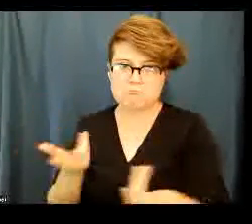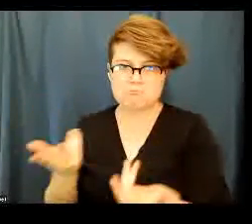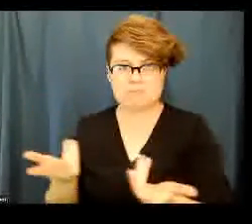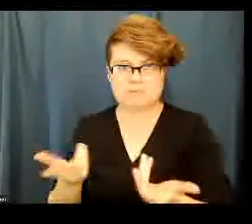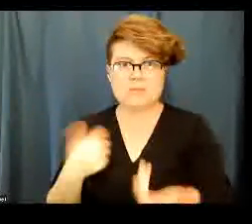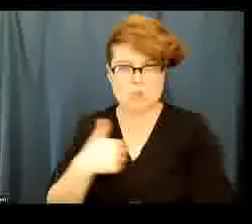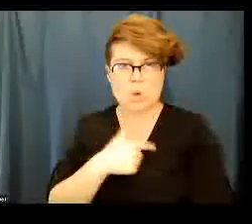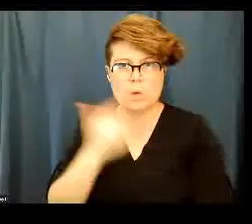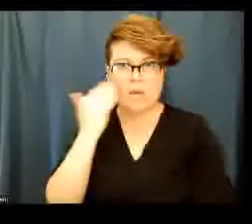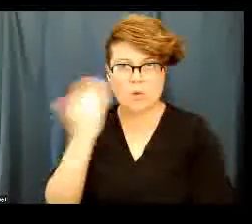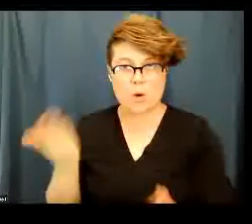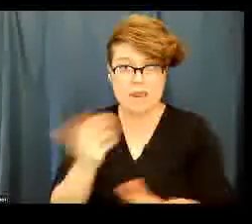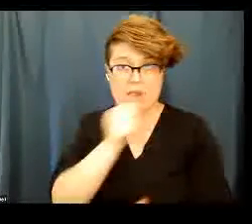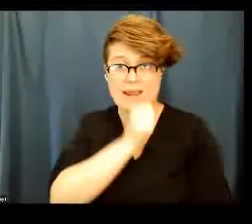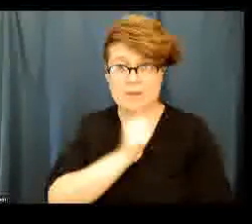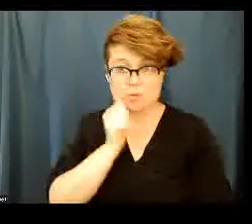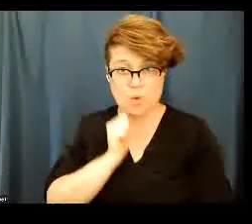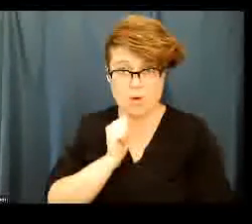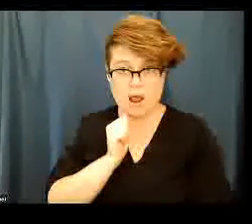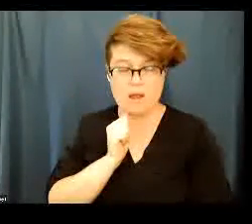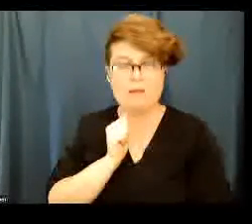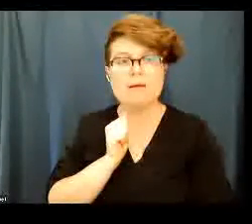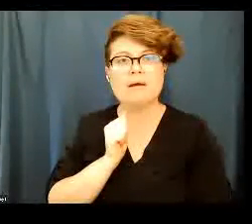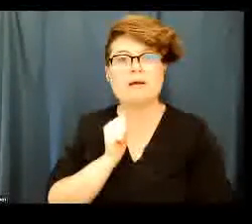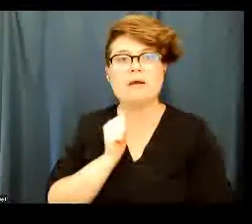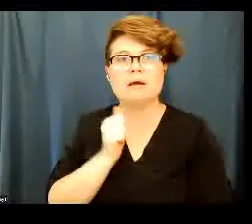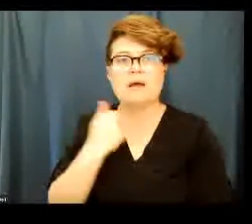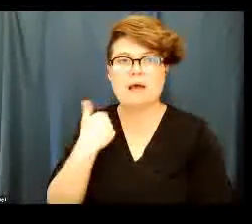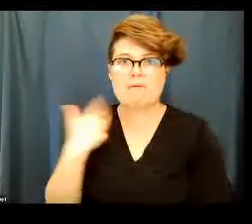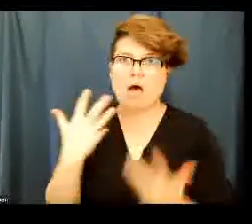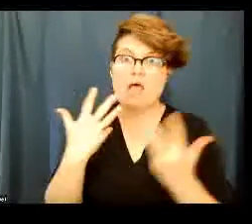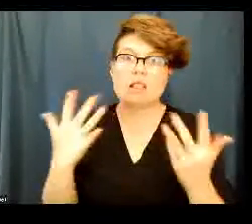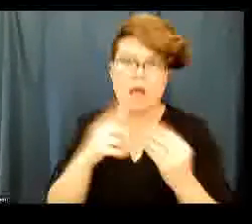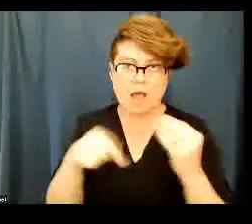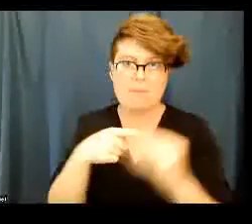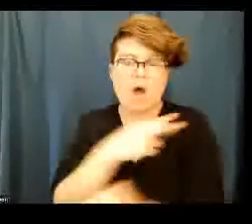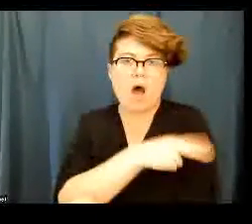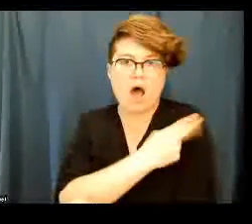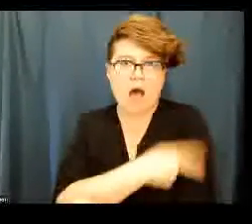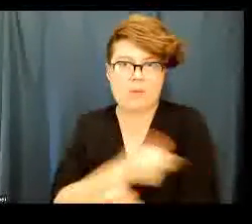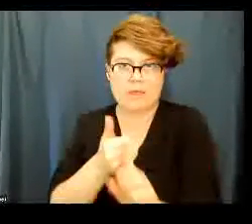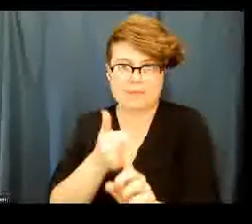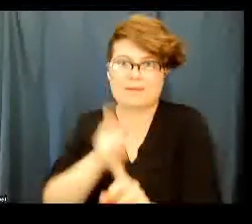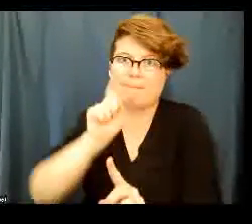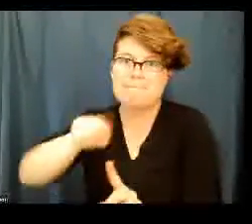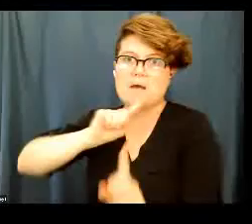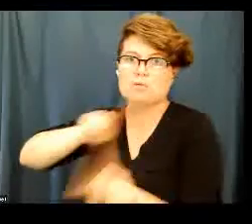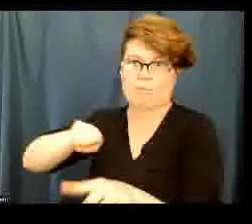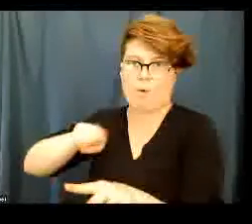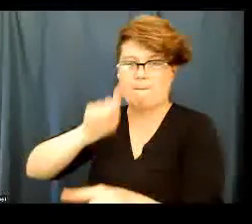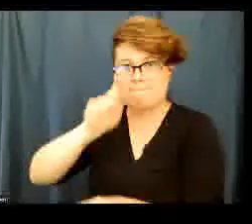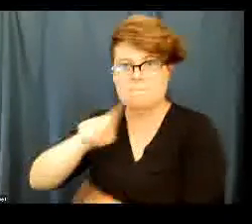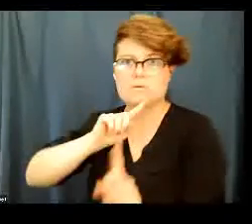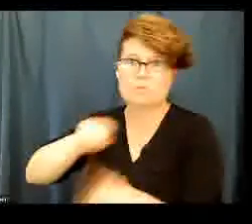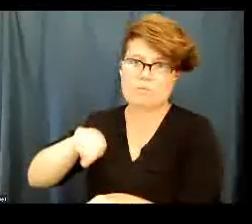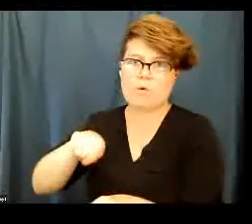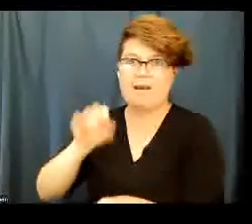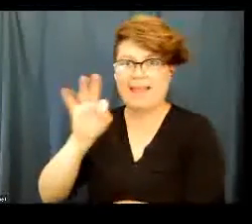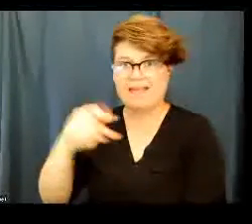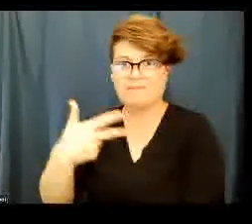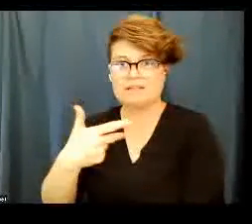know in Arizona, there's a law about hospitals having to report when there's a